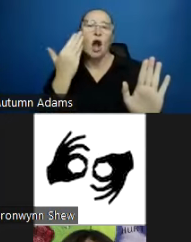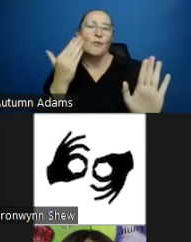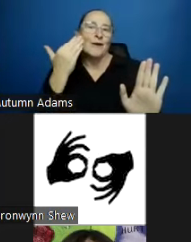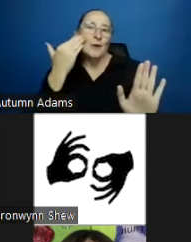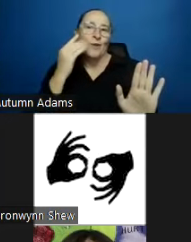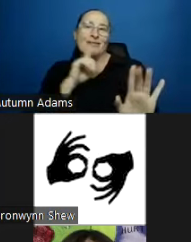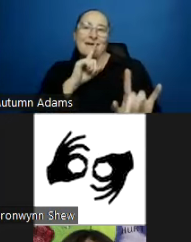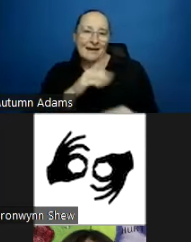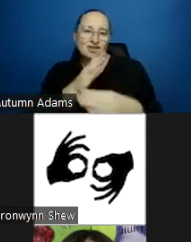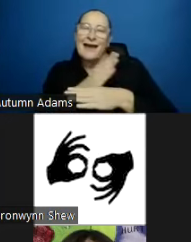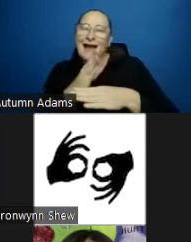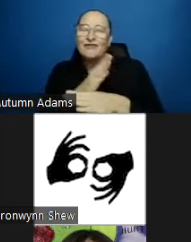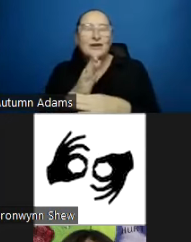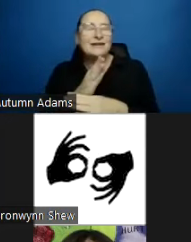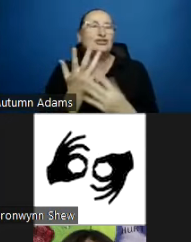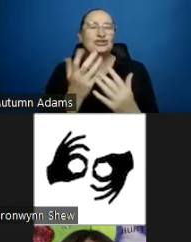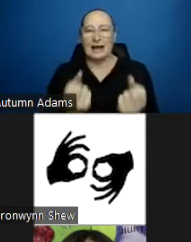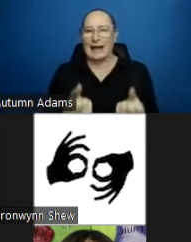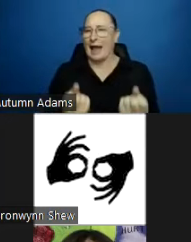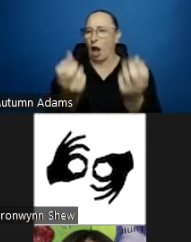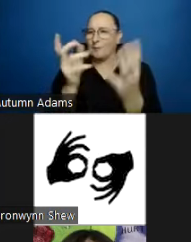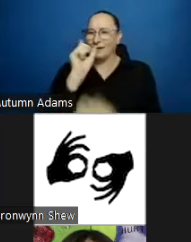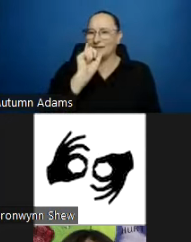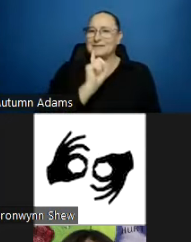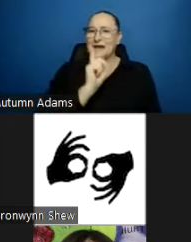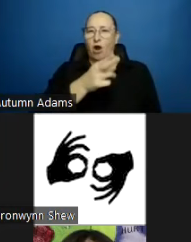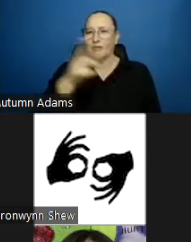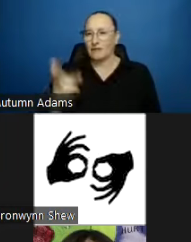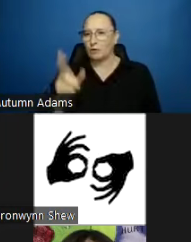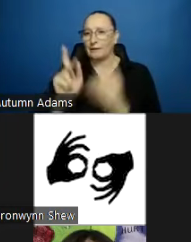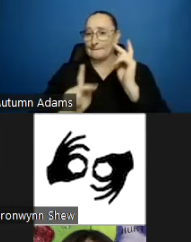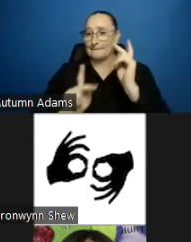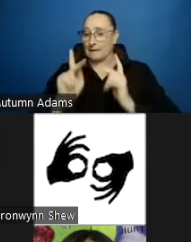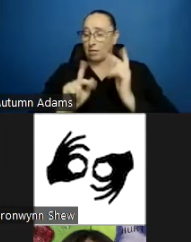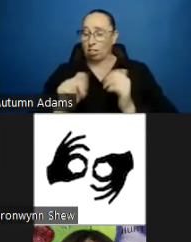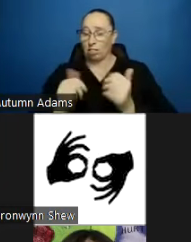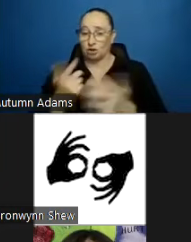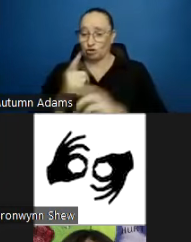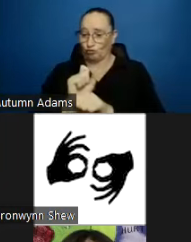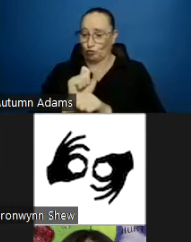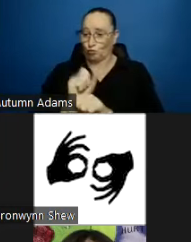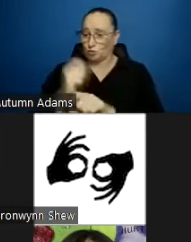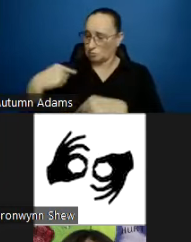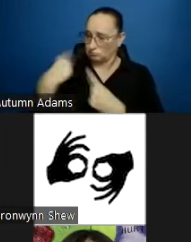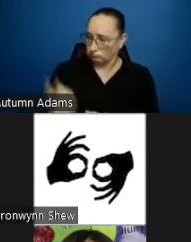answer for most of you on how many deaf or hard of hearing people you have worked with in your field.